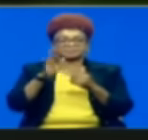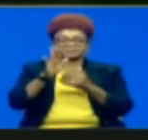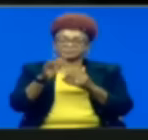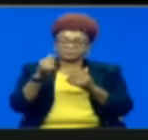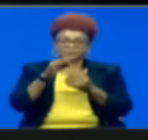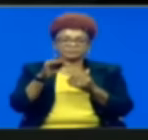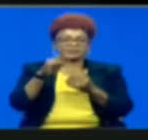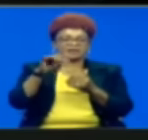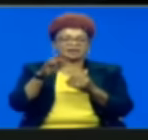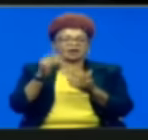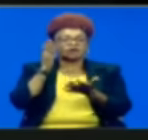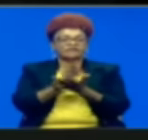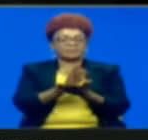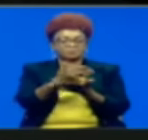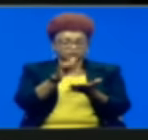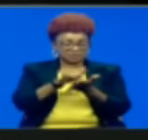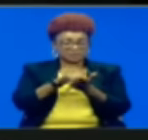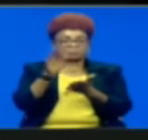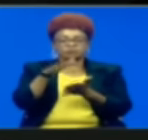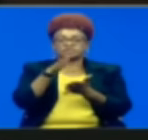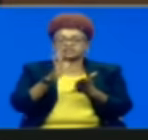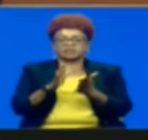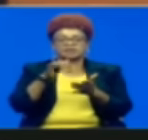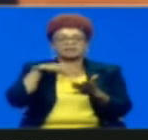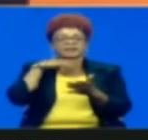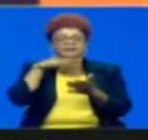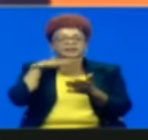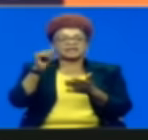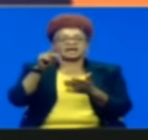Gallo Records confirmed that the maestro passed away at Avenue Hospital in